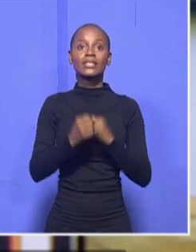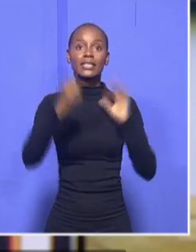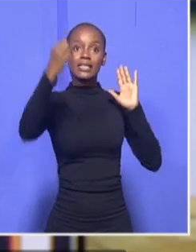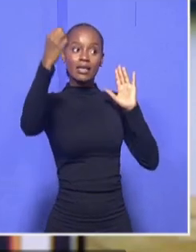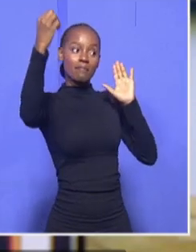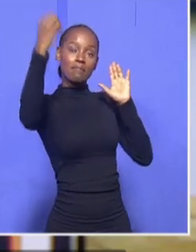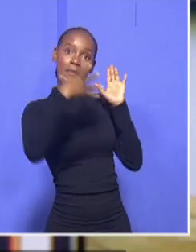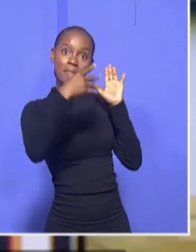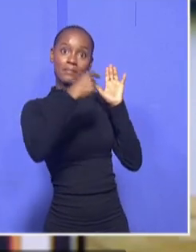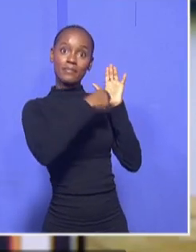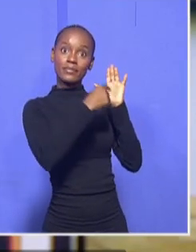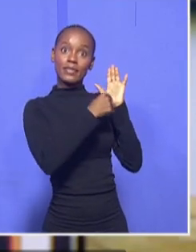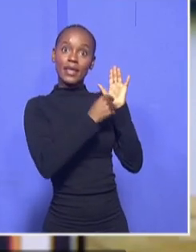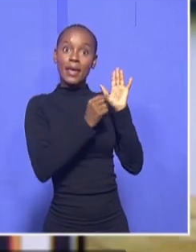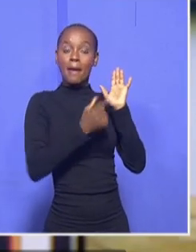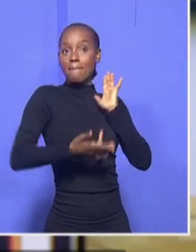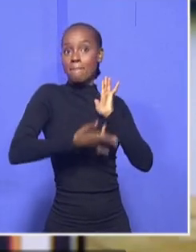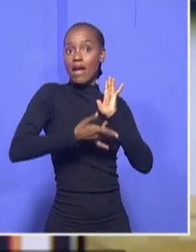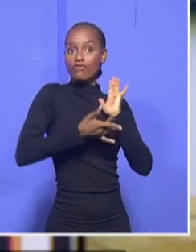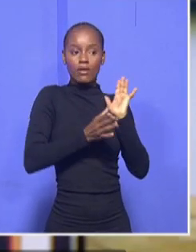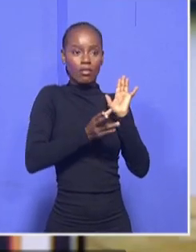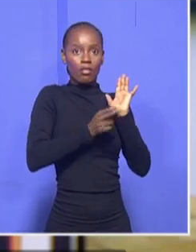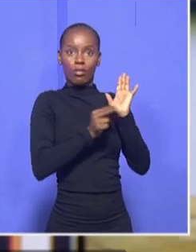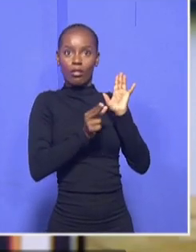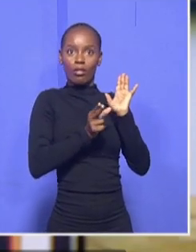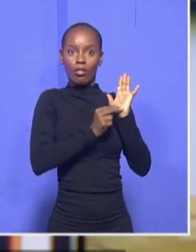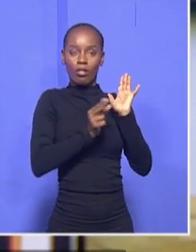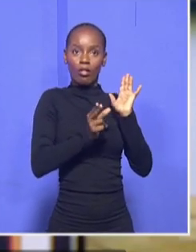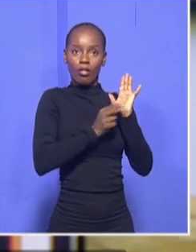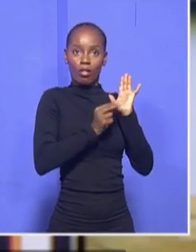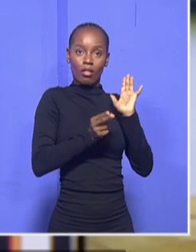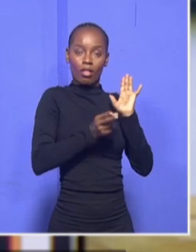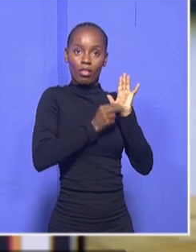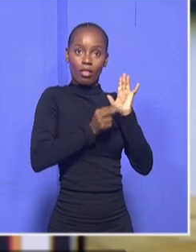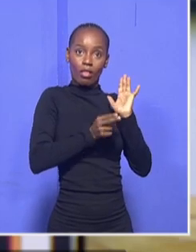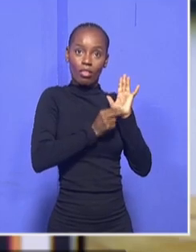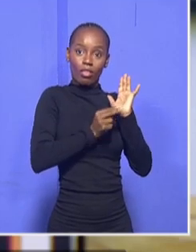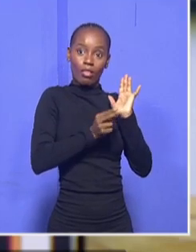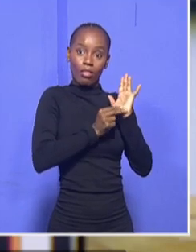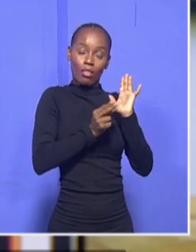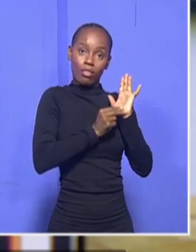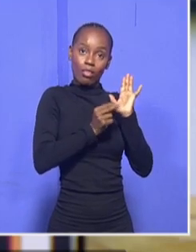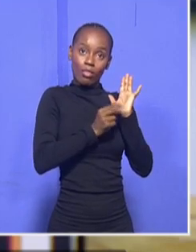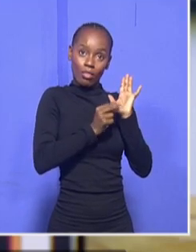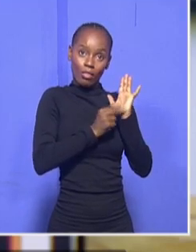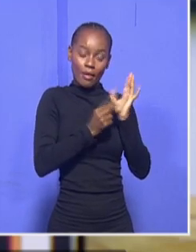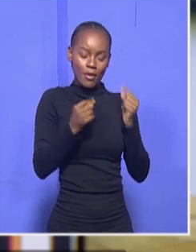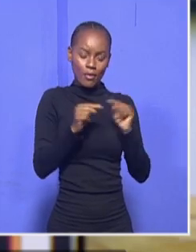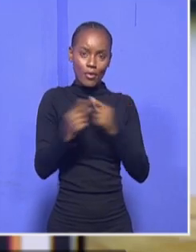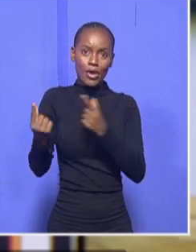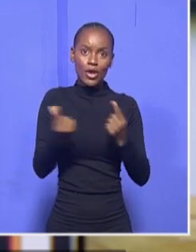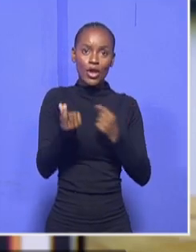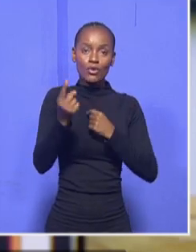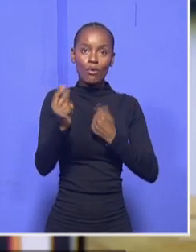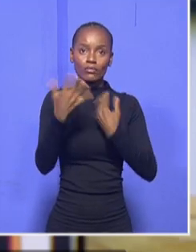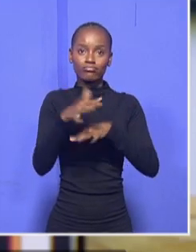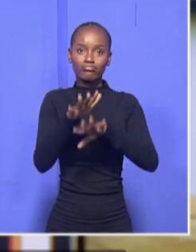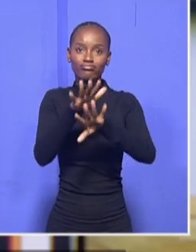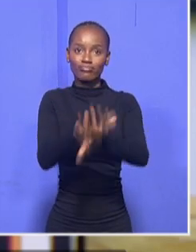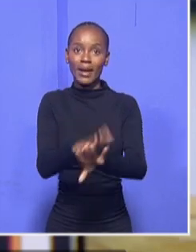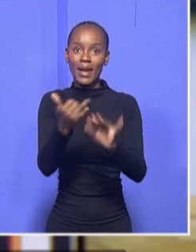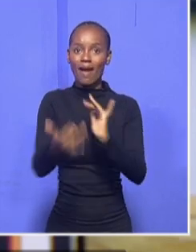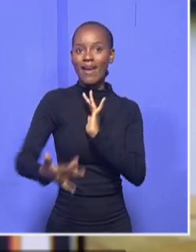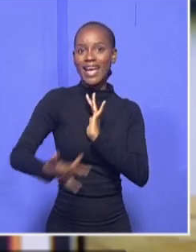there's nowhere for that power to go. So you get a big drop off and you get redundancies in your panels. So what we are doing is we're incorporating the Internet of